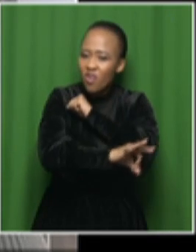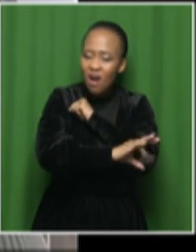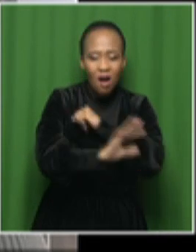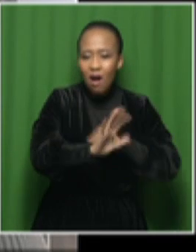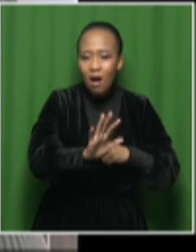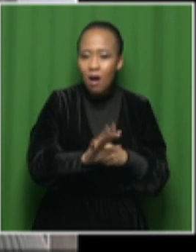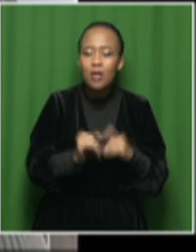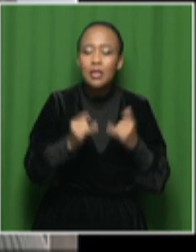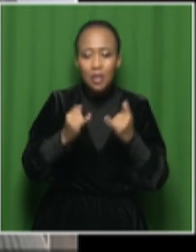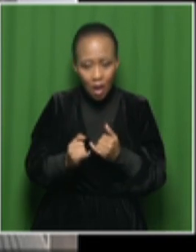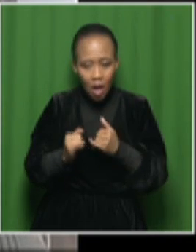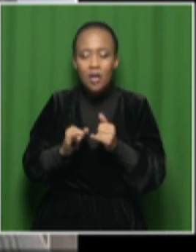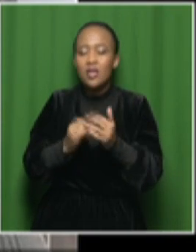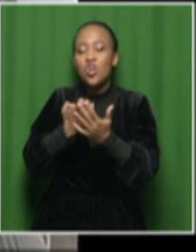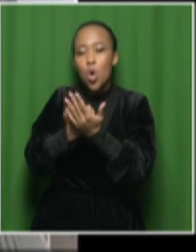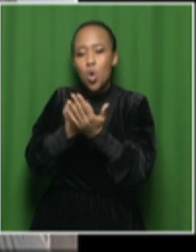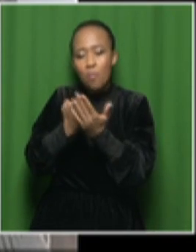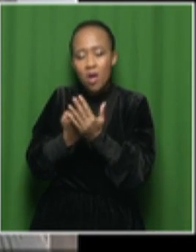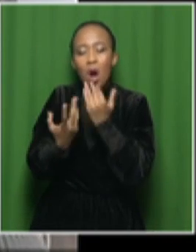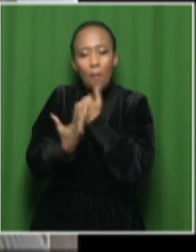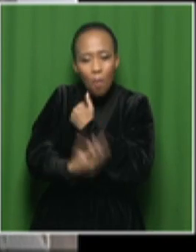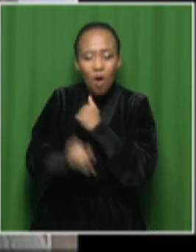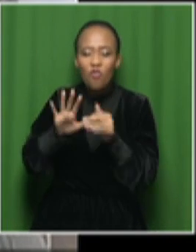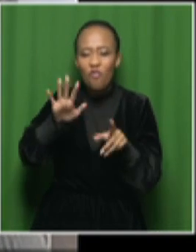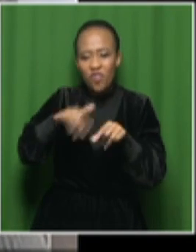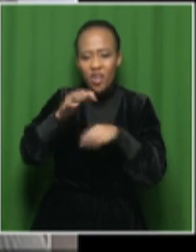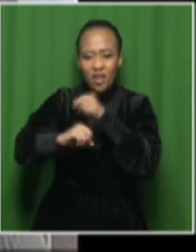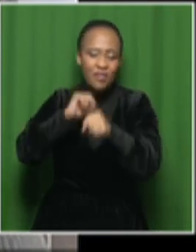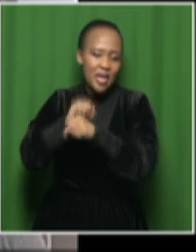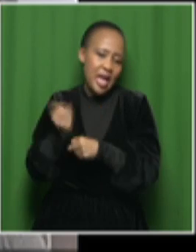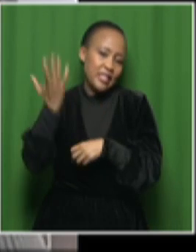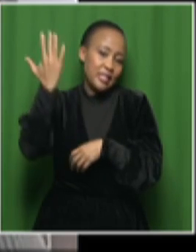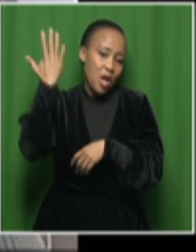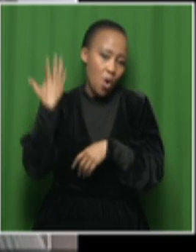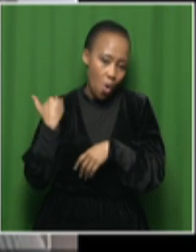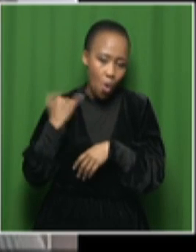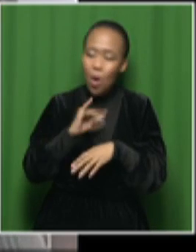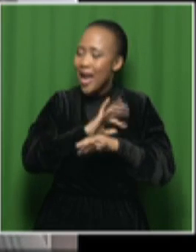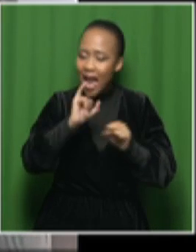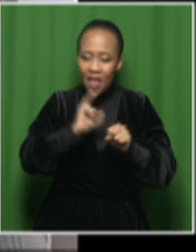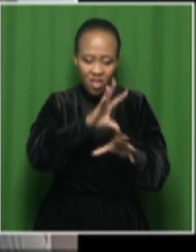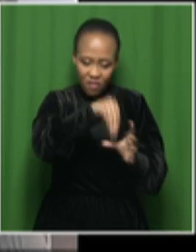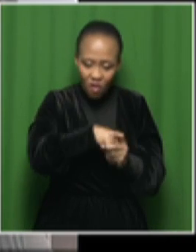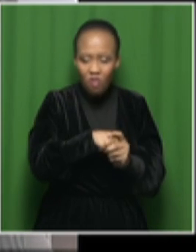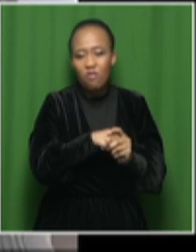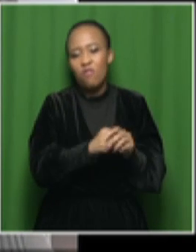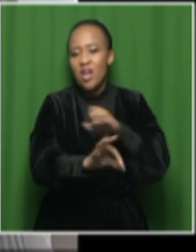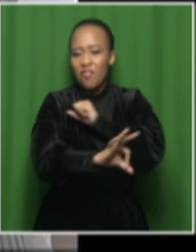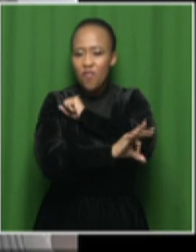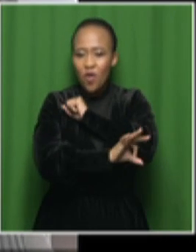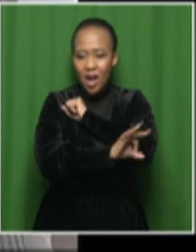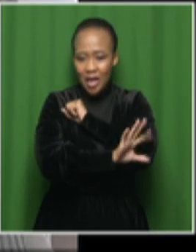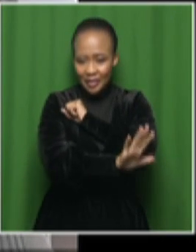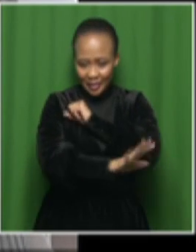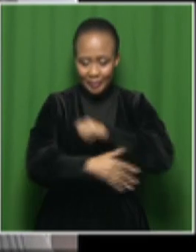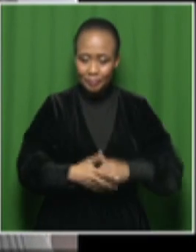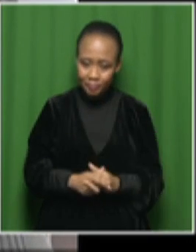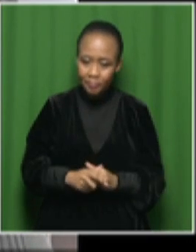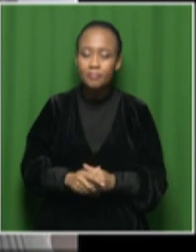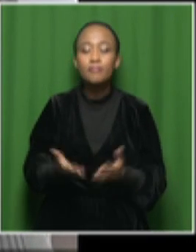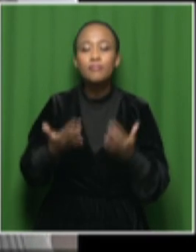past 15 years. And the solution will only lie there, not with what you do with foreigners. So the